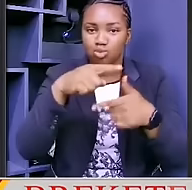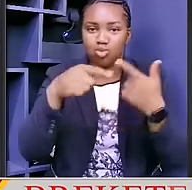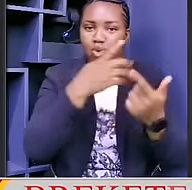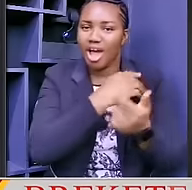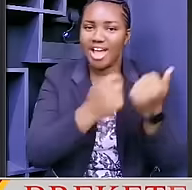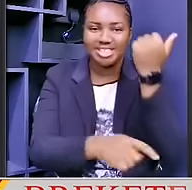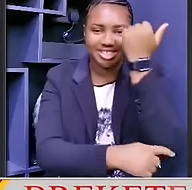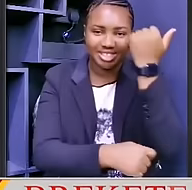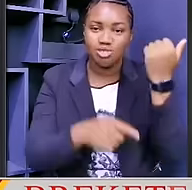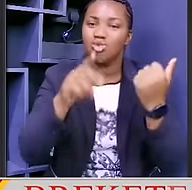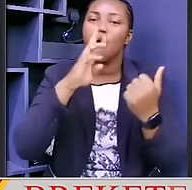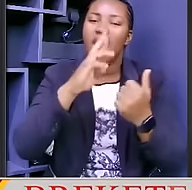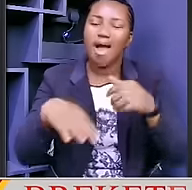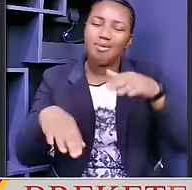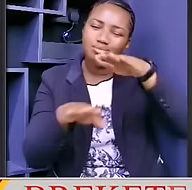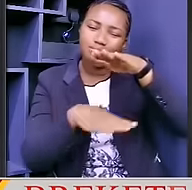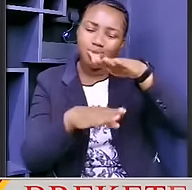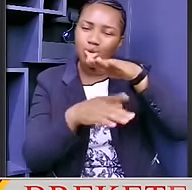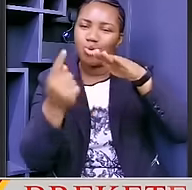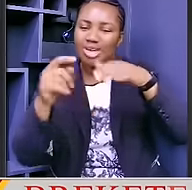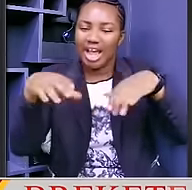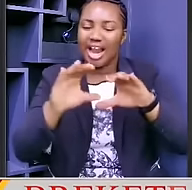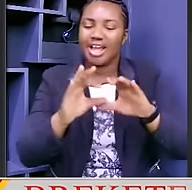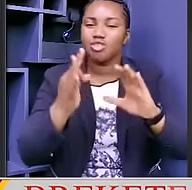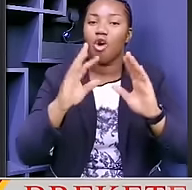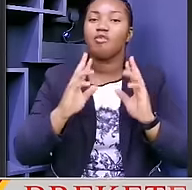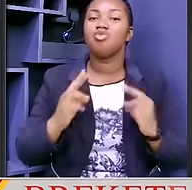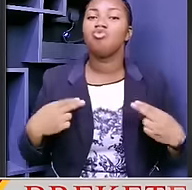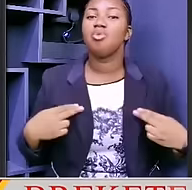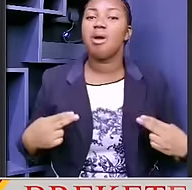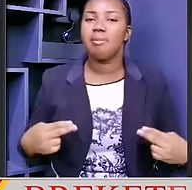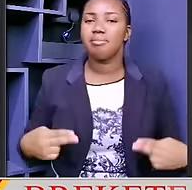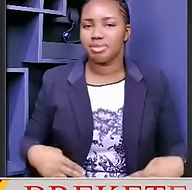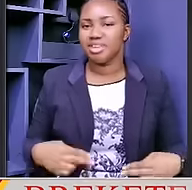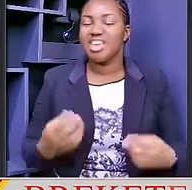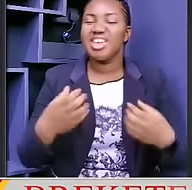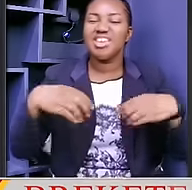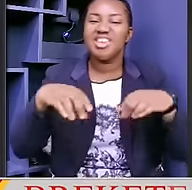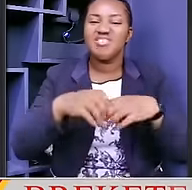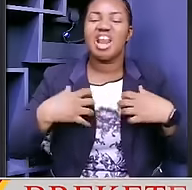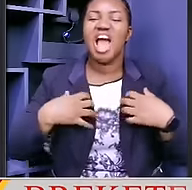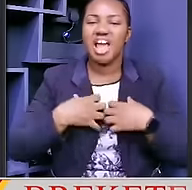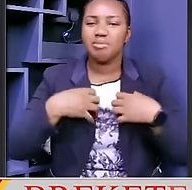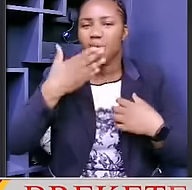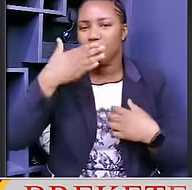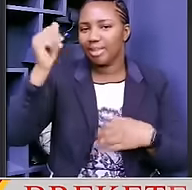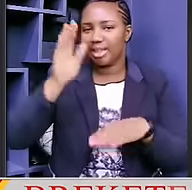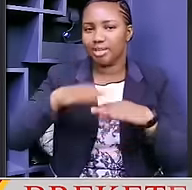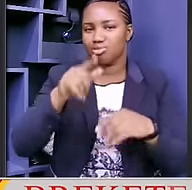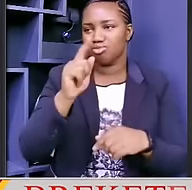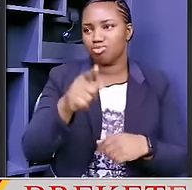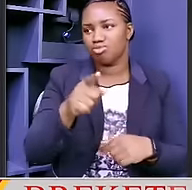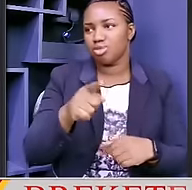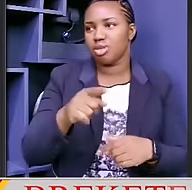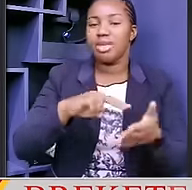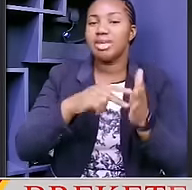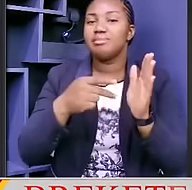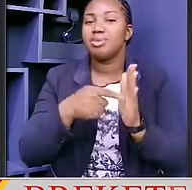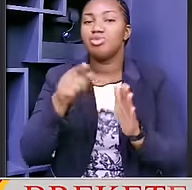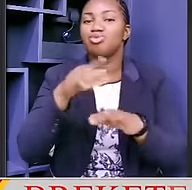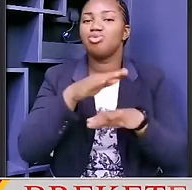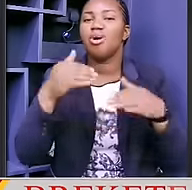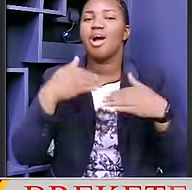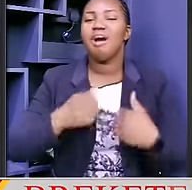you are below the class of a human being. Even animal better pass you. It means you don't